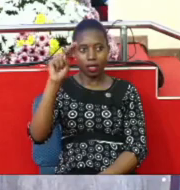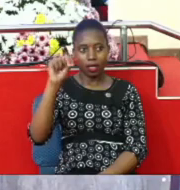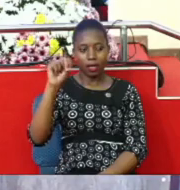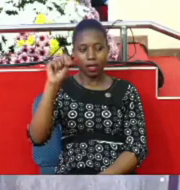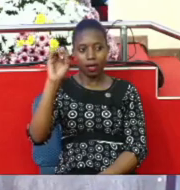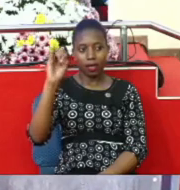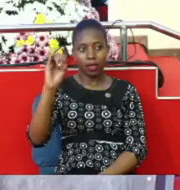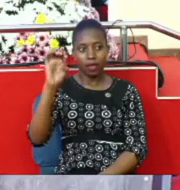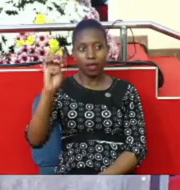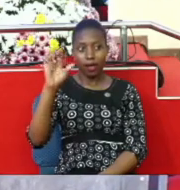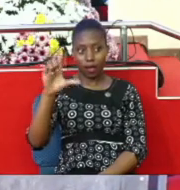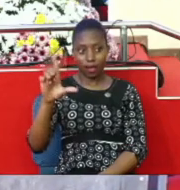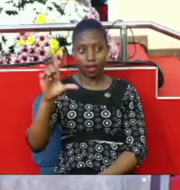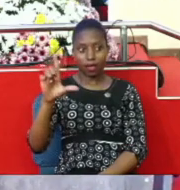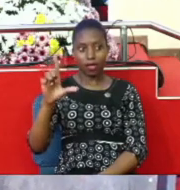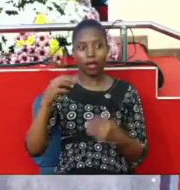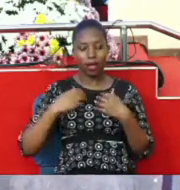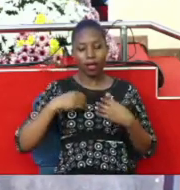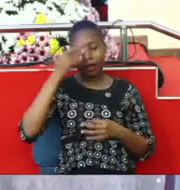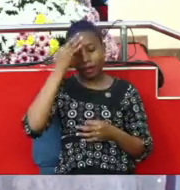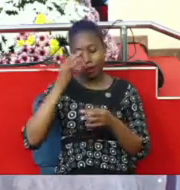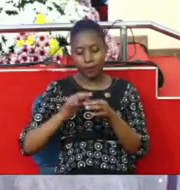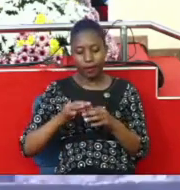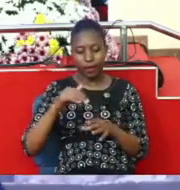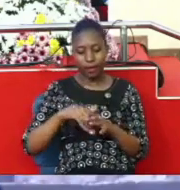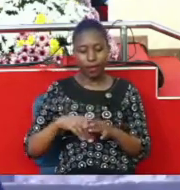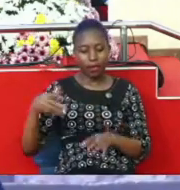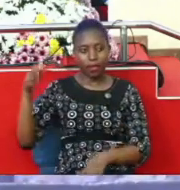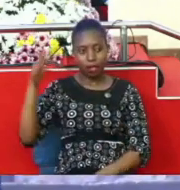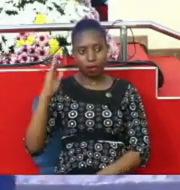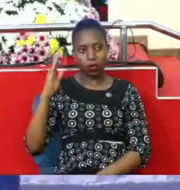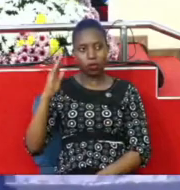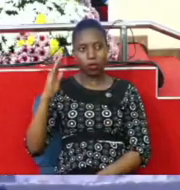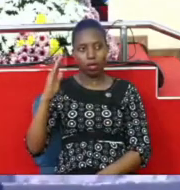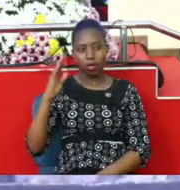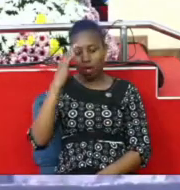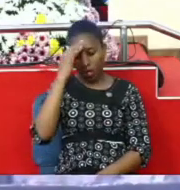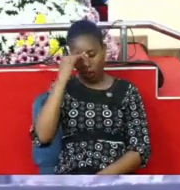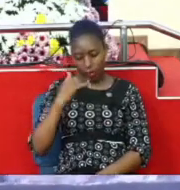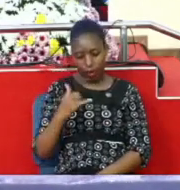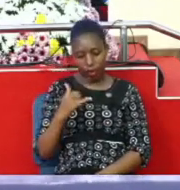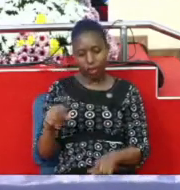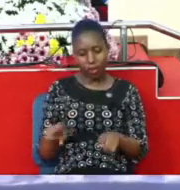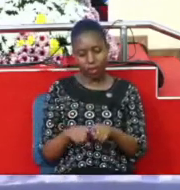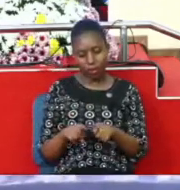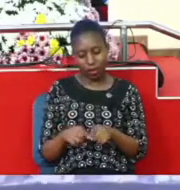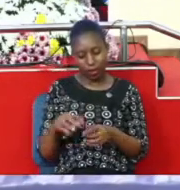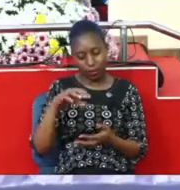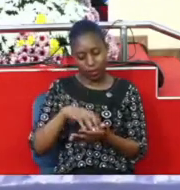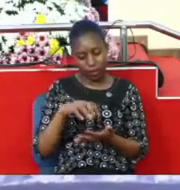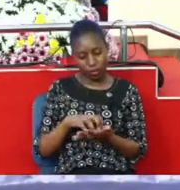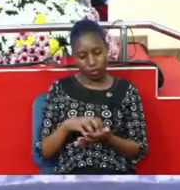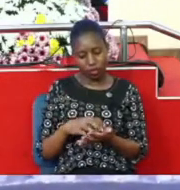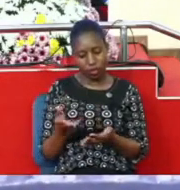have faith in God? That the economy might go down. I refuse to go down with it. But when I